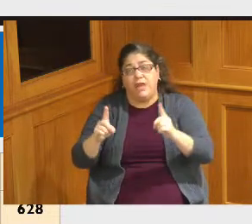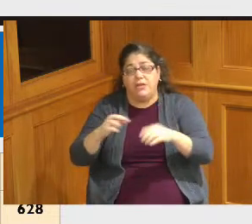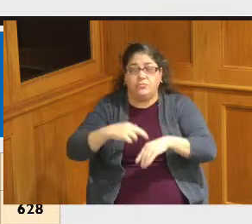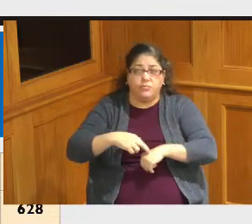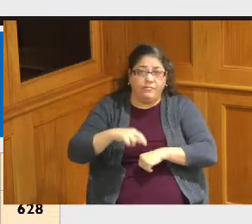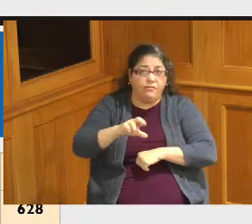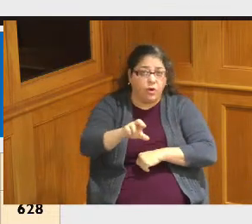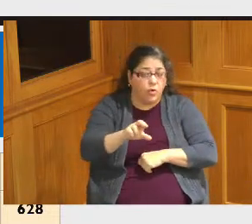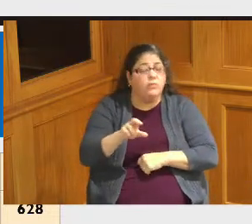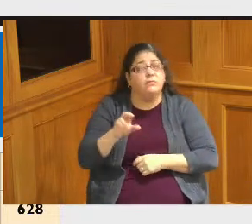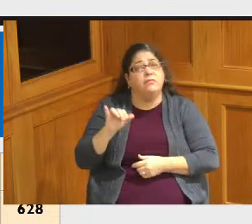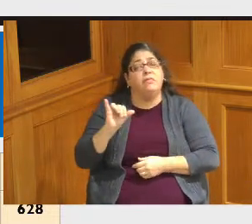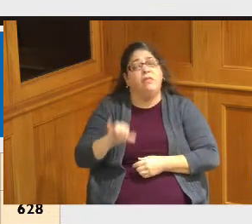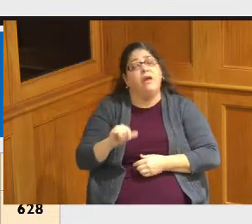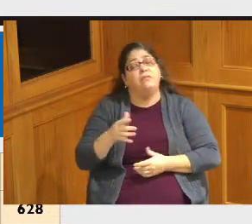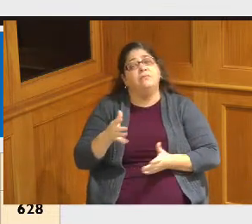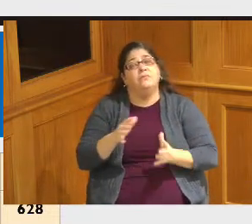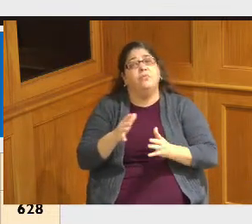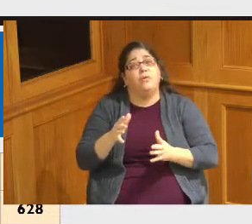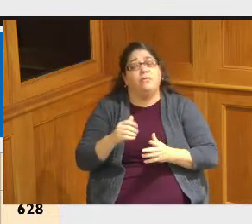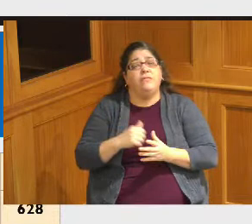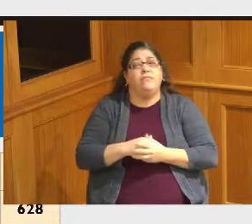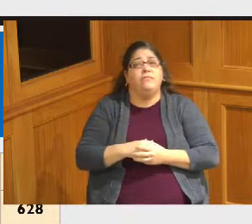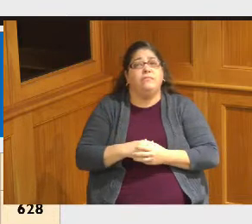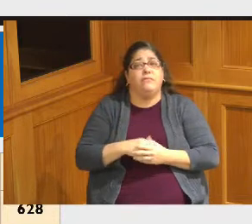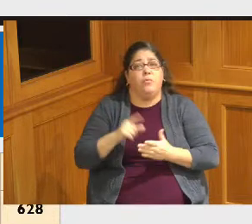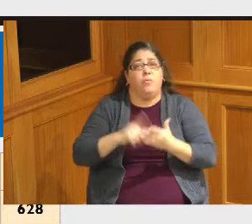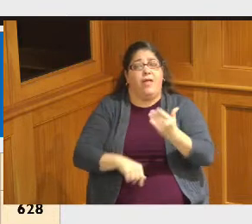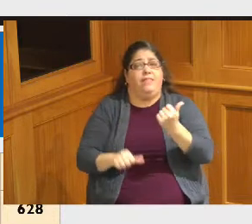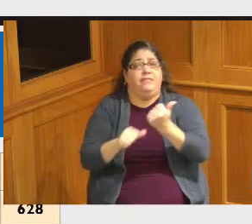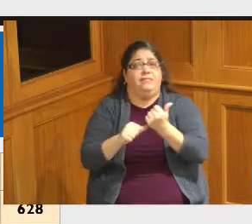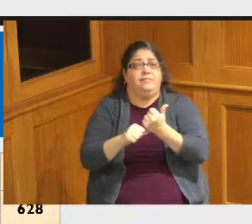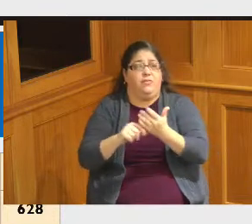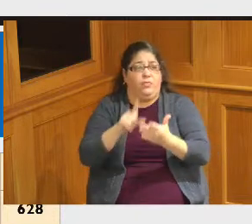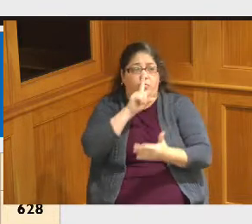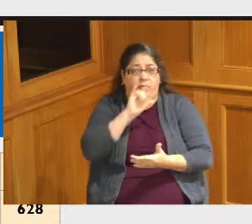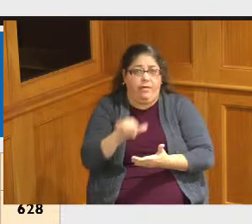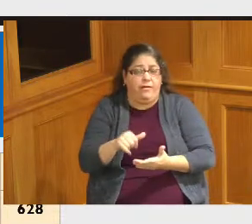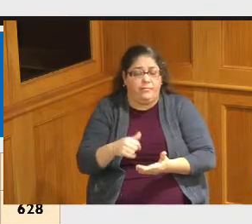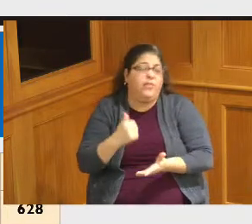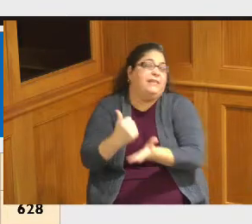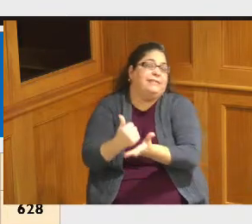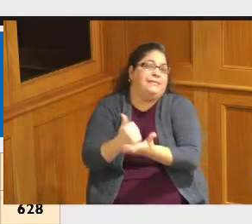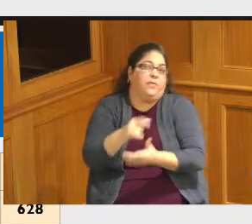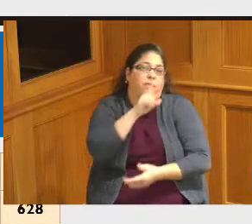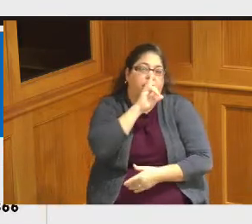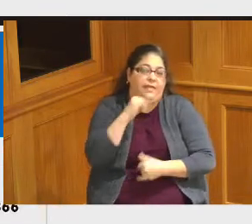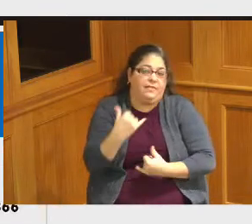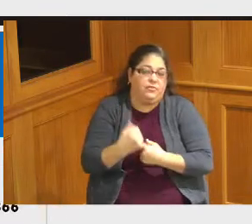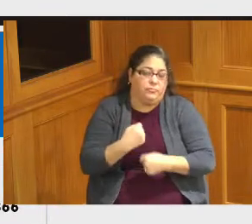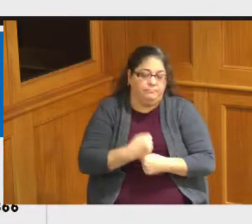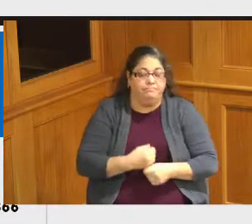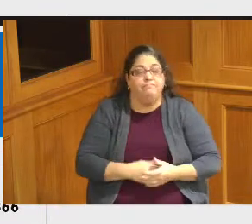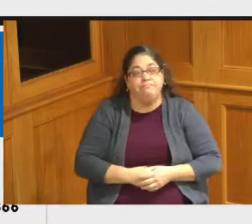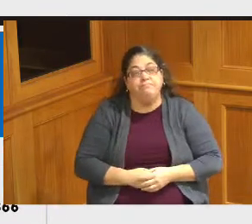so that's sort of what the assistance looked like over this year.